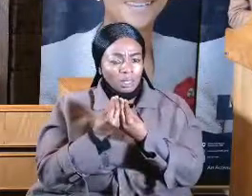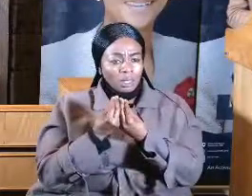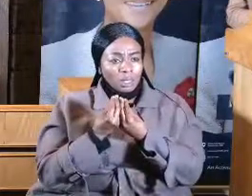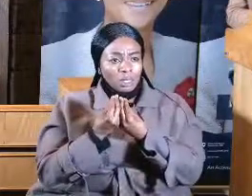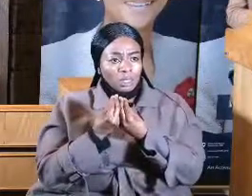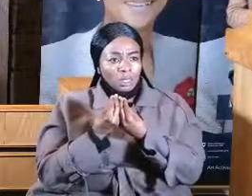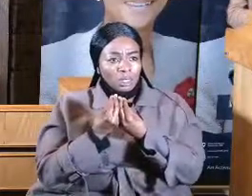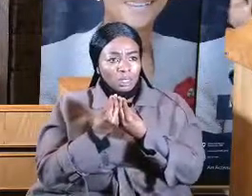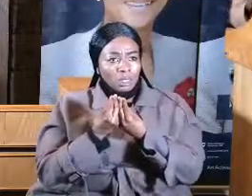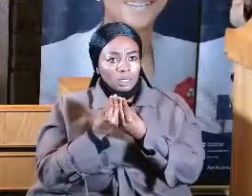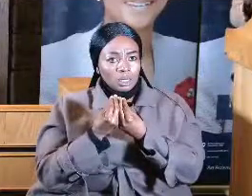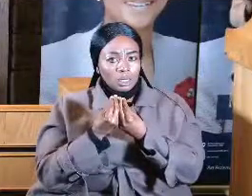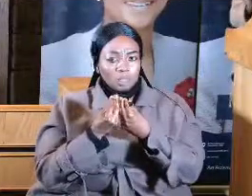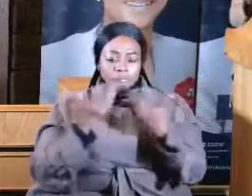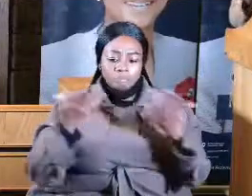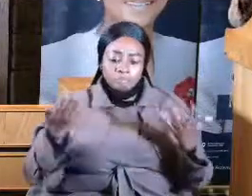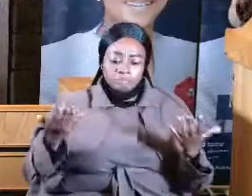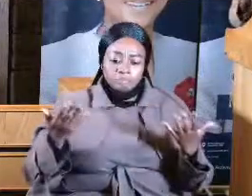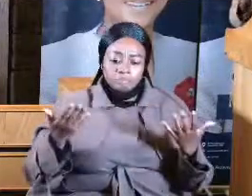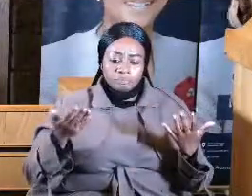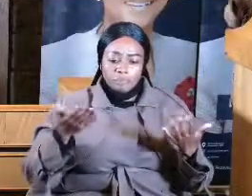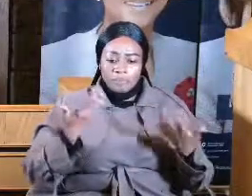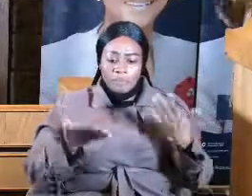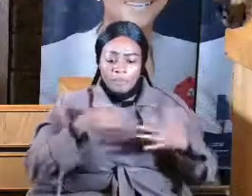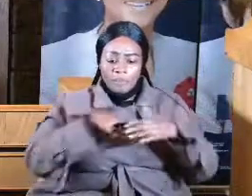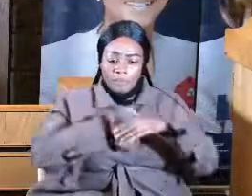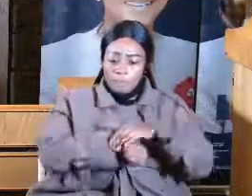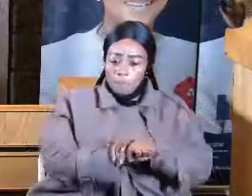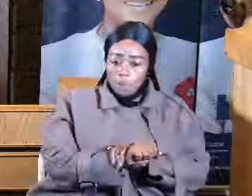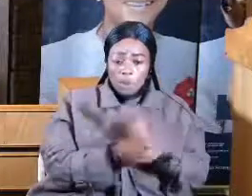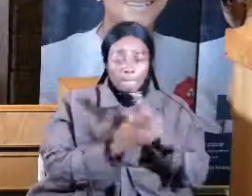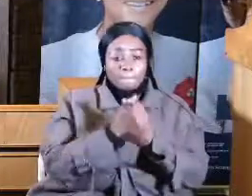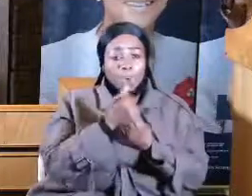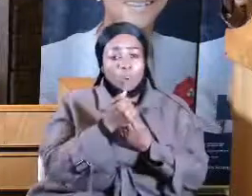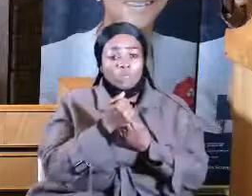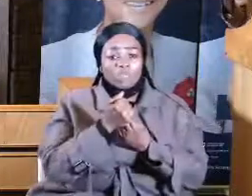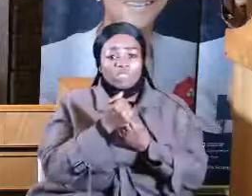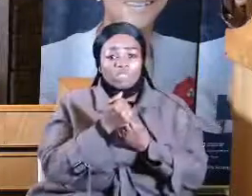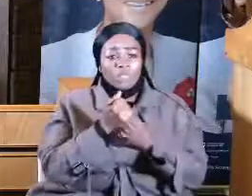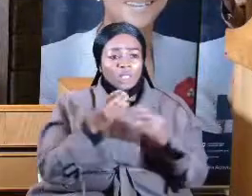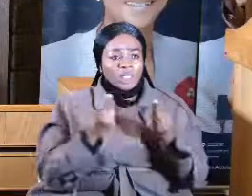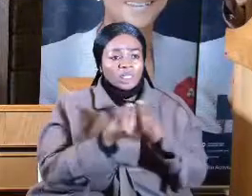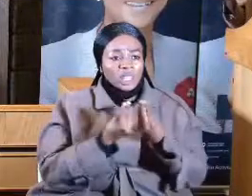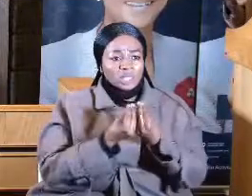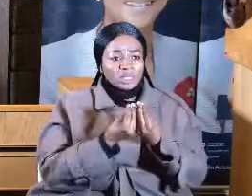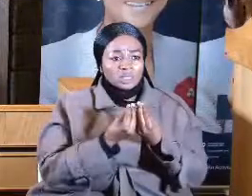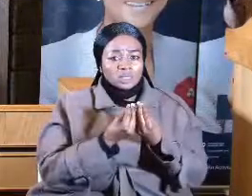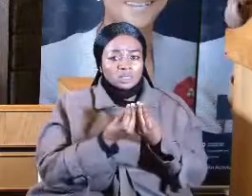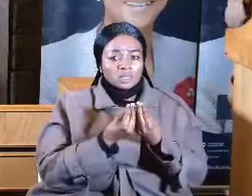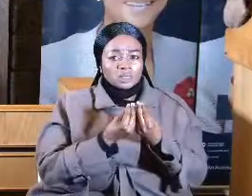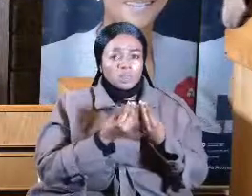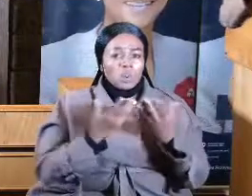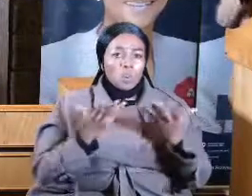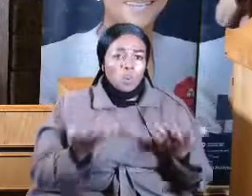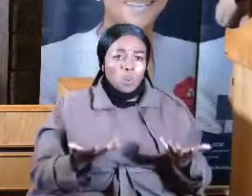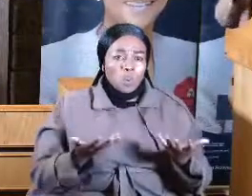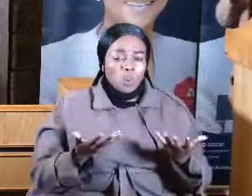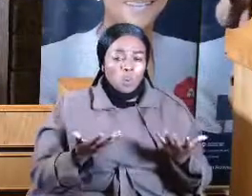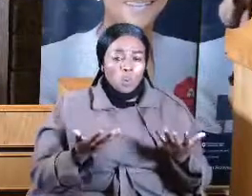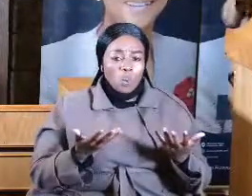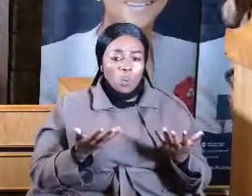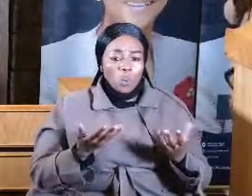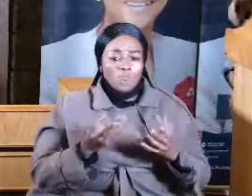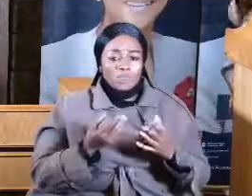that they are either born with both parts or they have